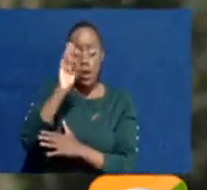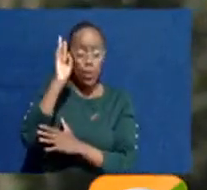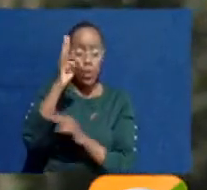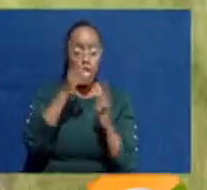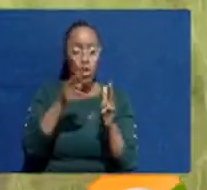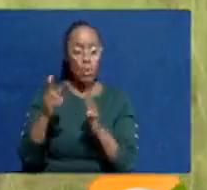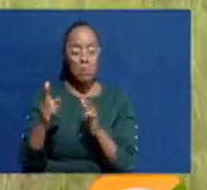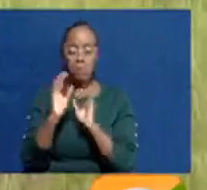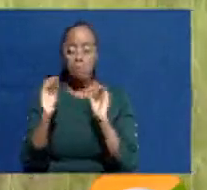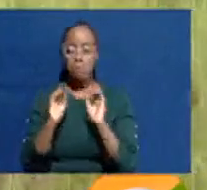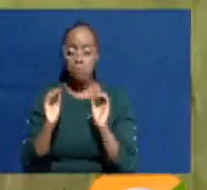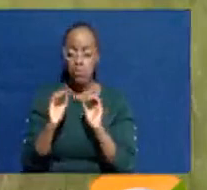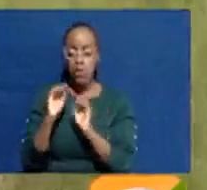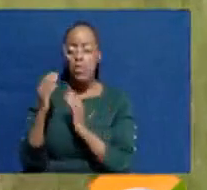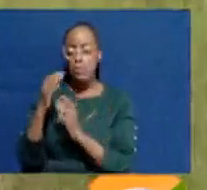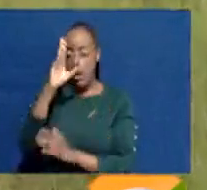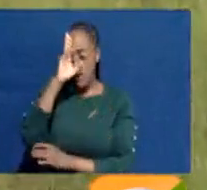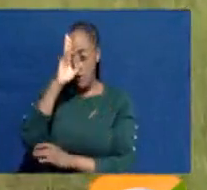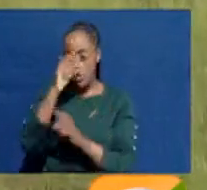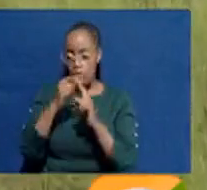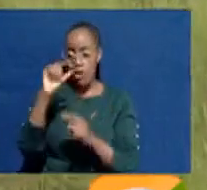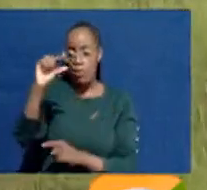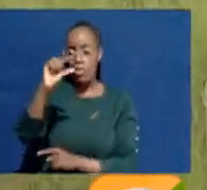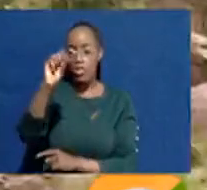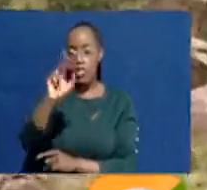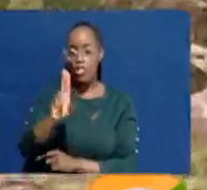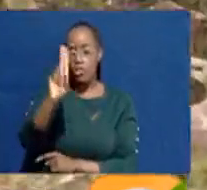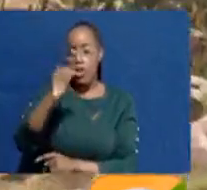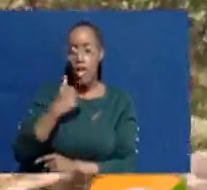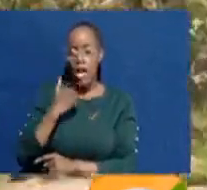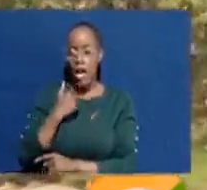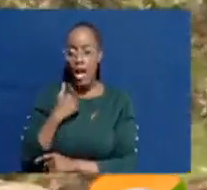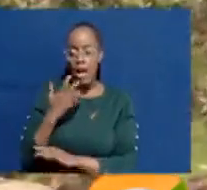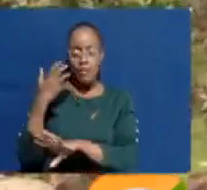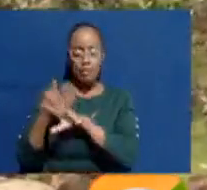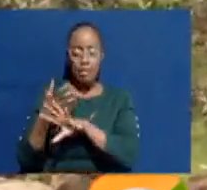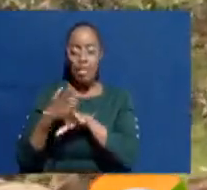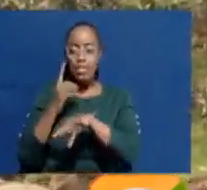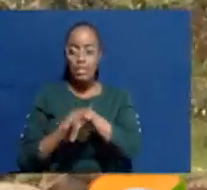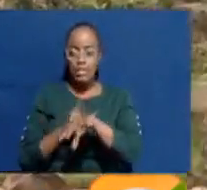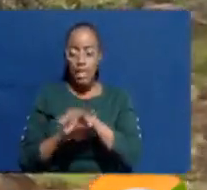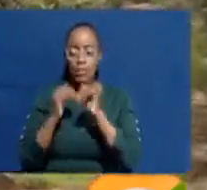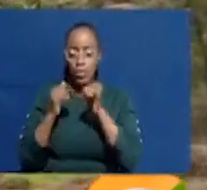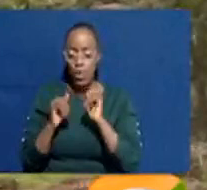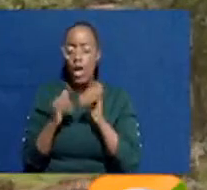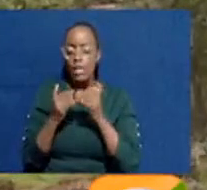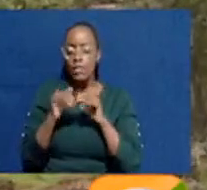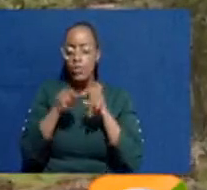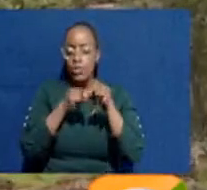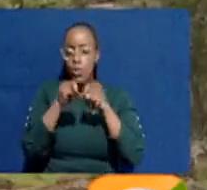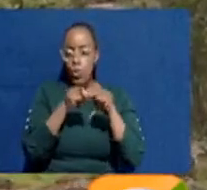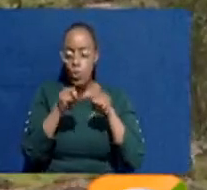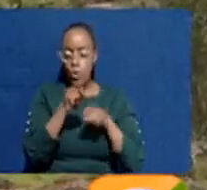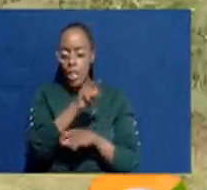normalcy. Security officers from the GSU have had a hard time pacifying the militants who